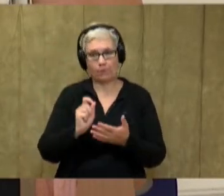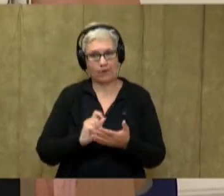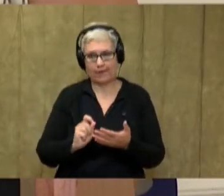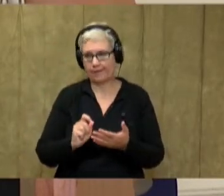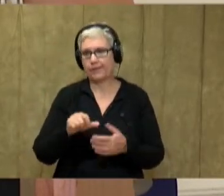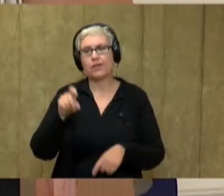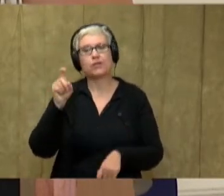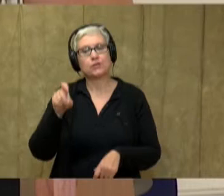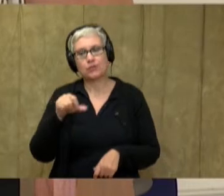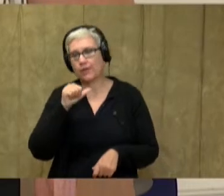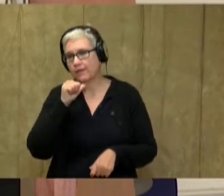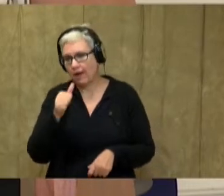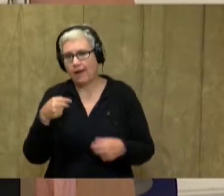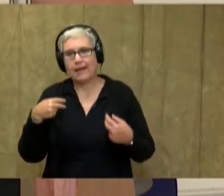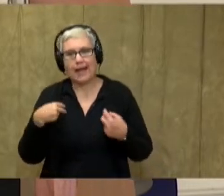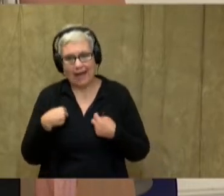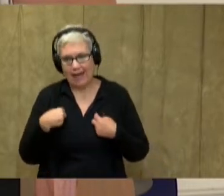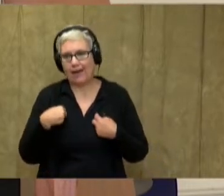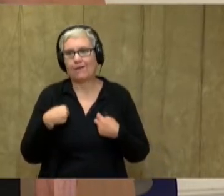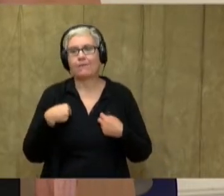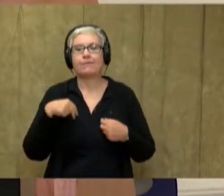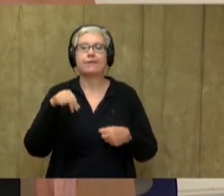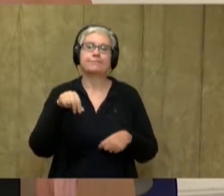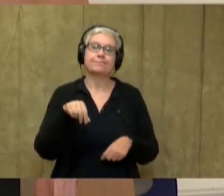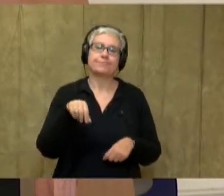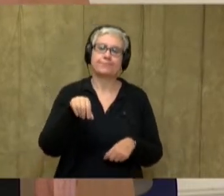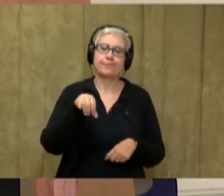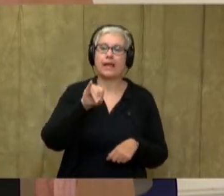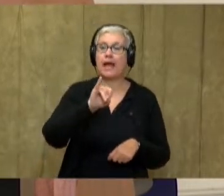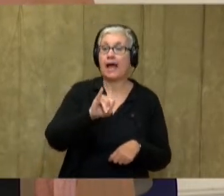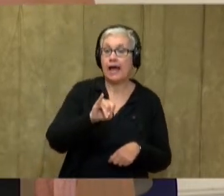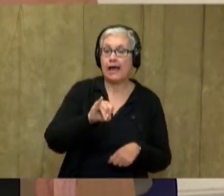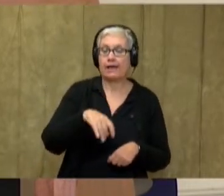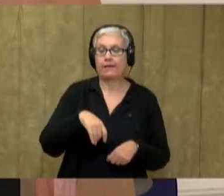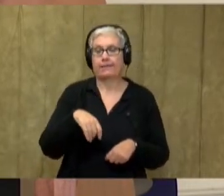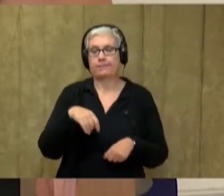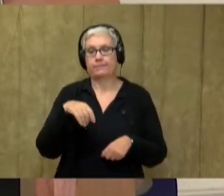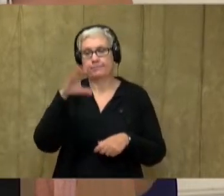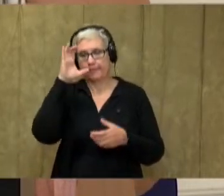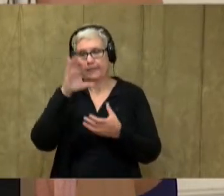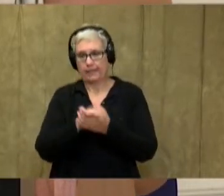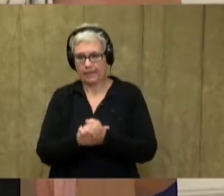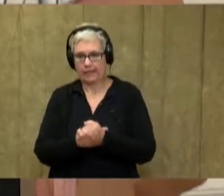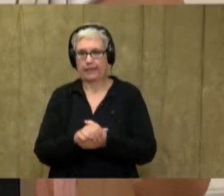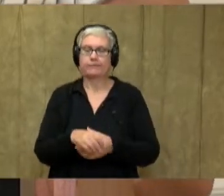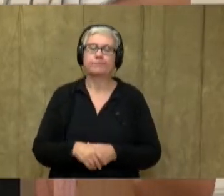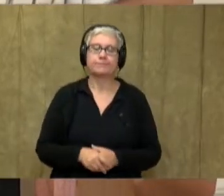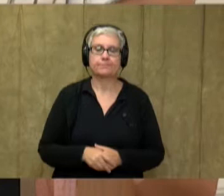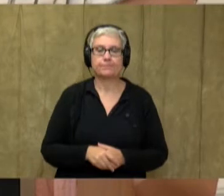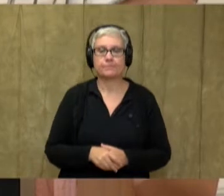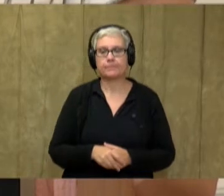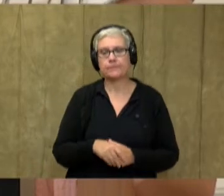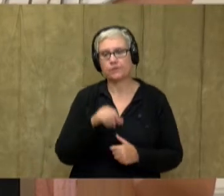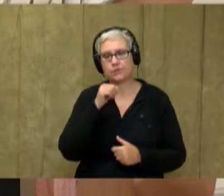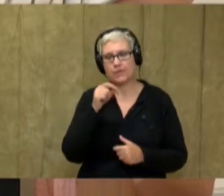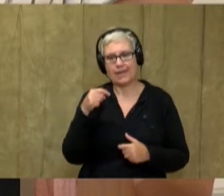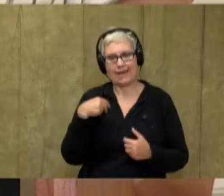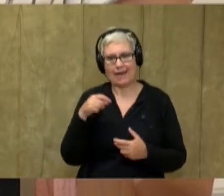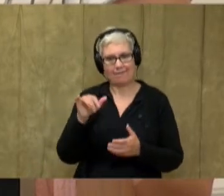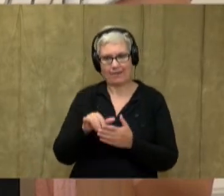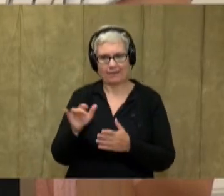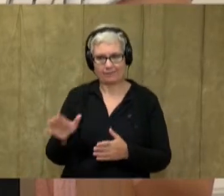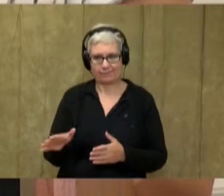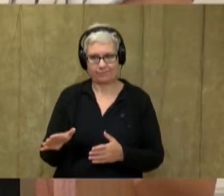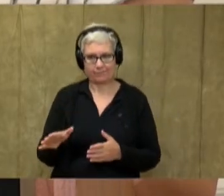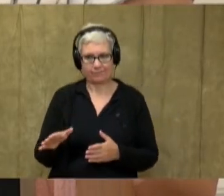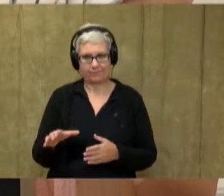should be I, but there should not be I believe, I think, or anything of that nature. So your commentary,